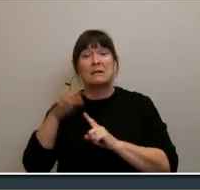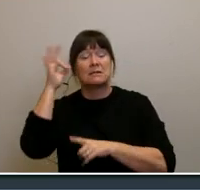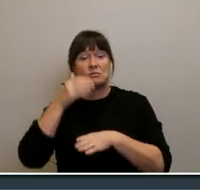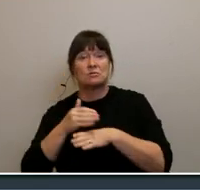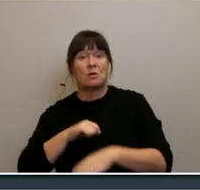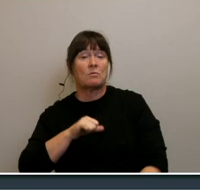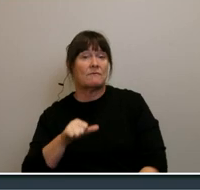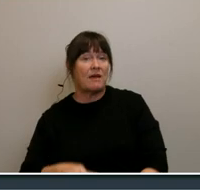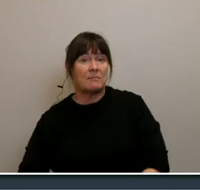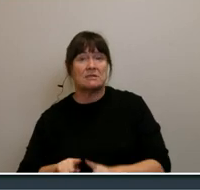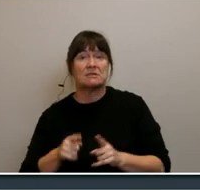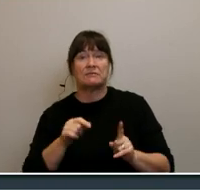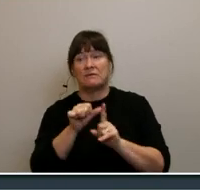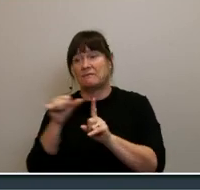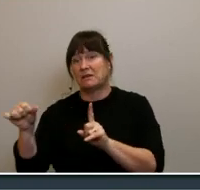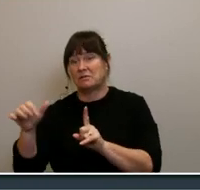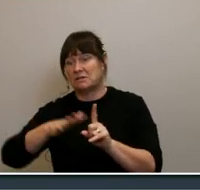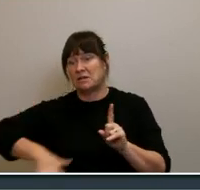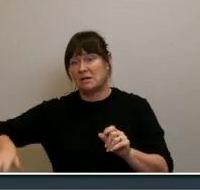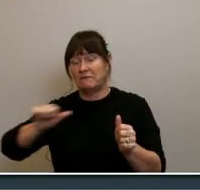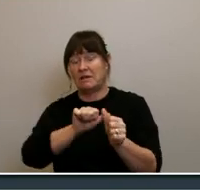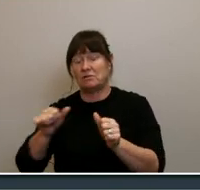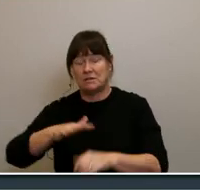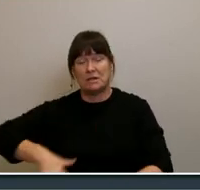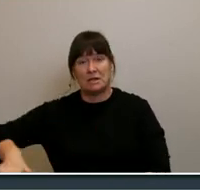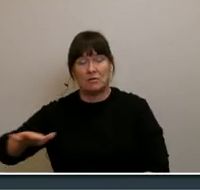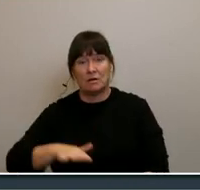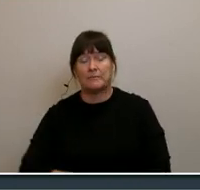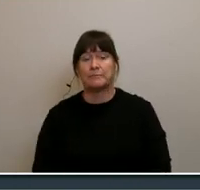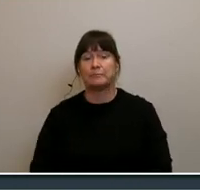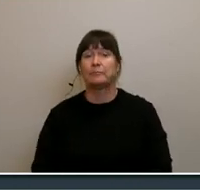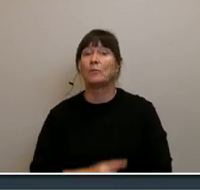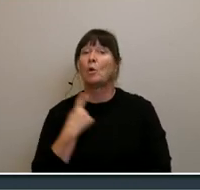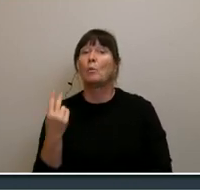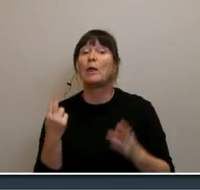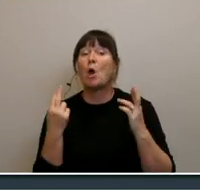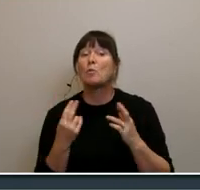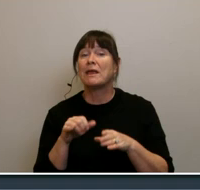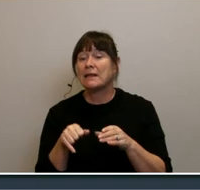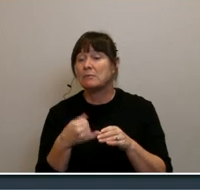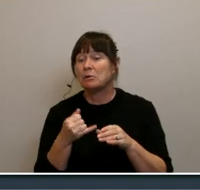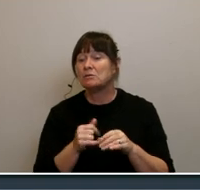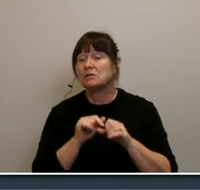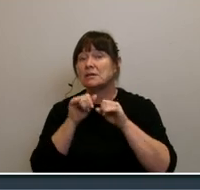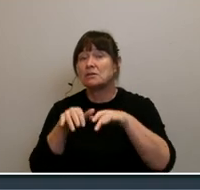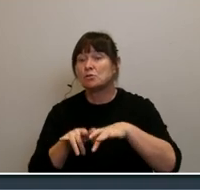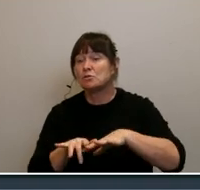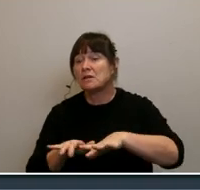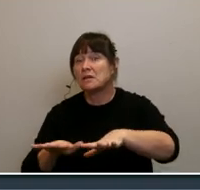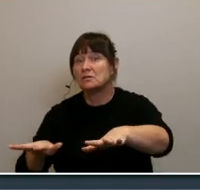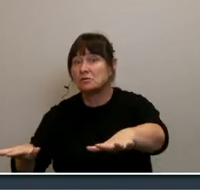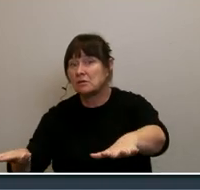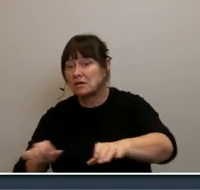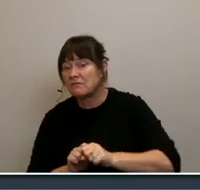area. We do hope that any breaches, any pollution into the estuary will be pursued